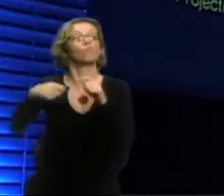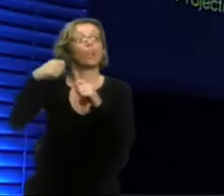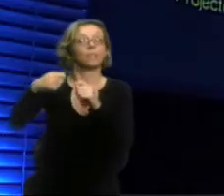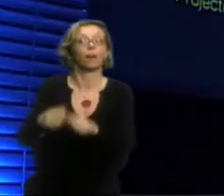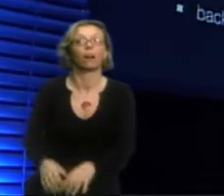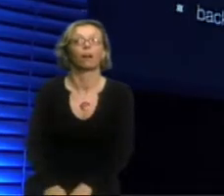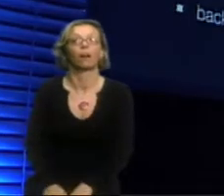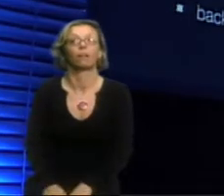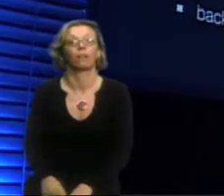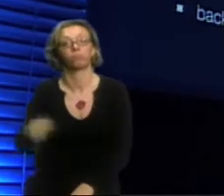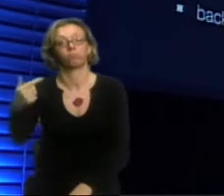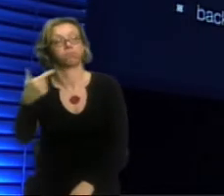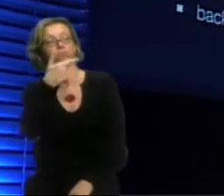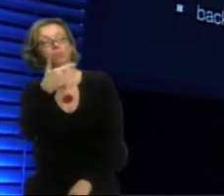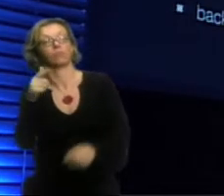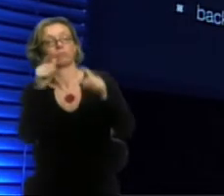screen. So